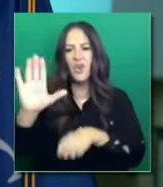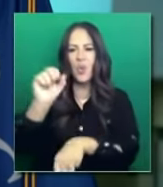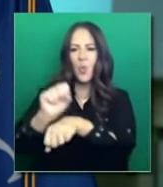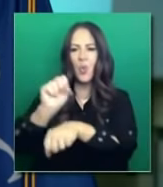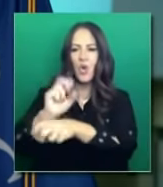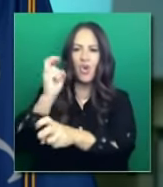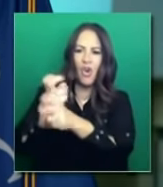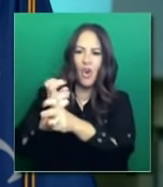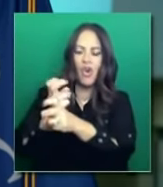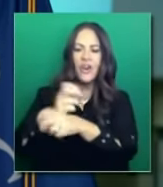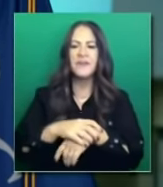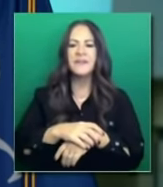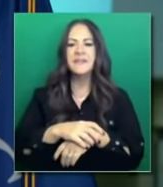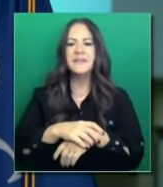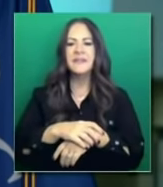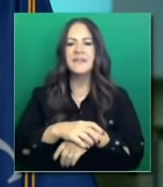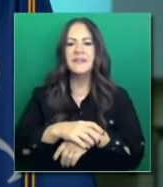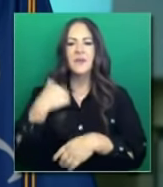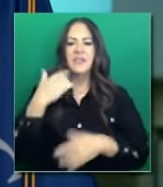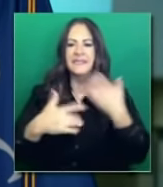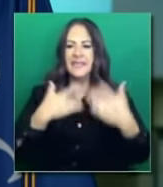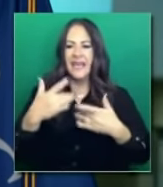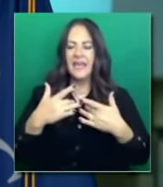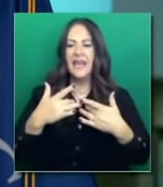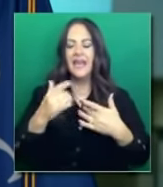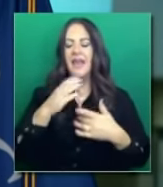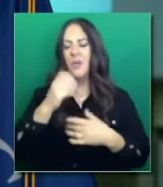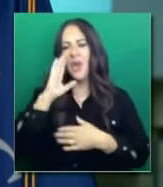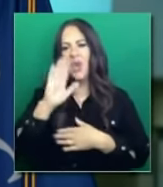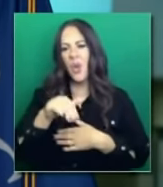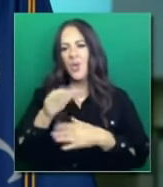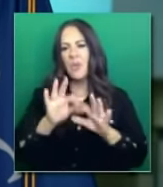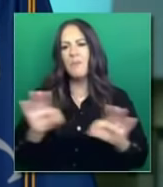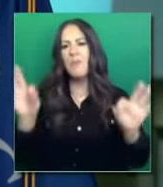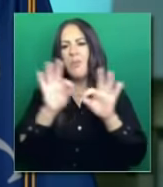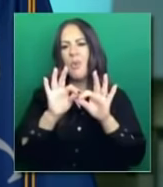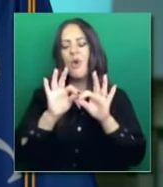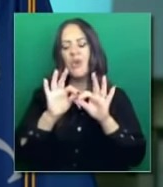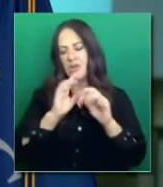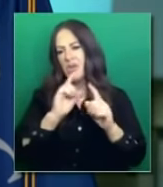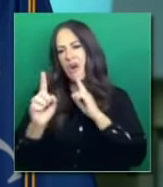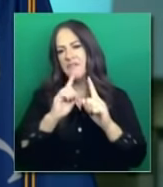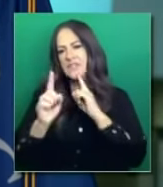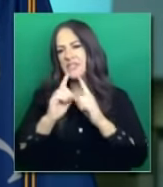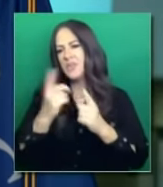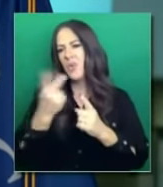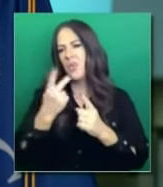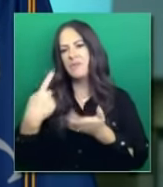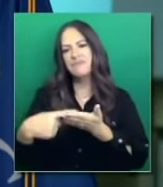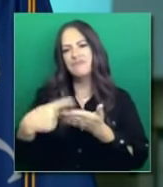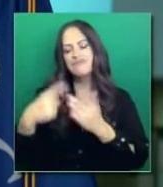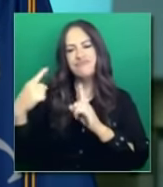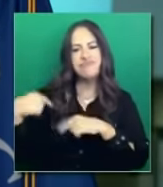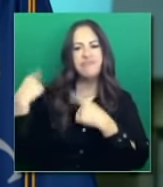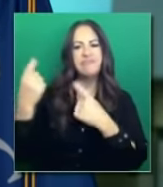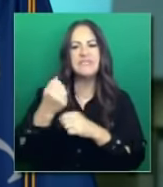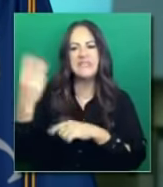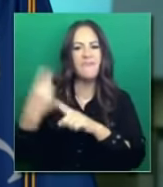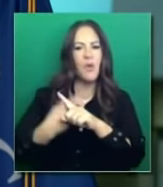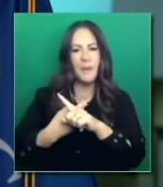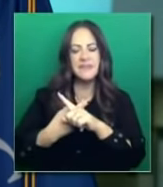honest and forthright conversations we've been having over the course of many, many months, not just the last few weeks in particular, and